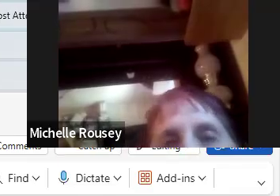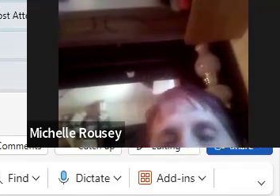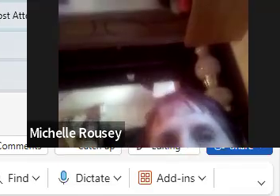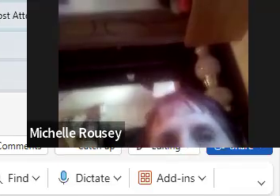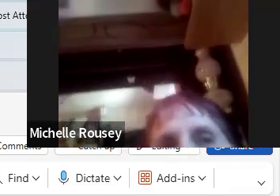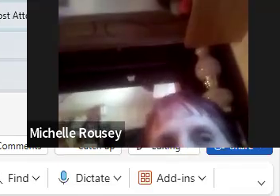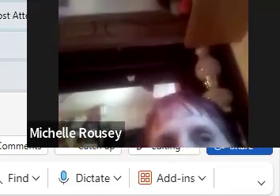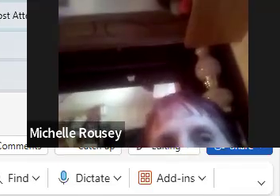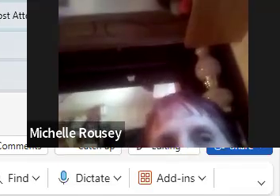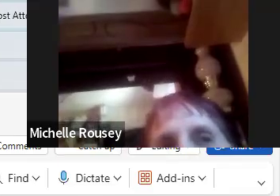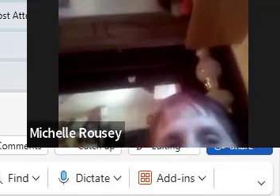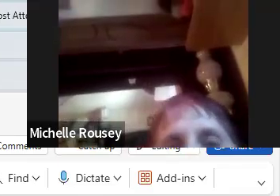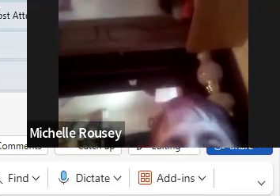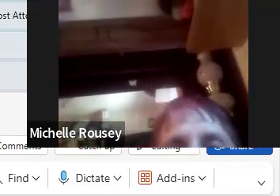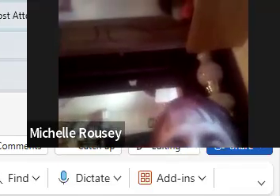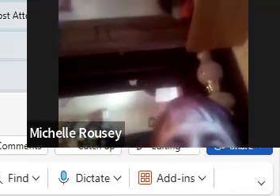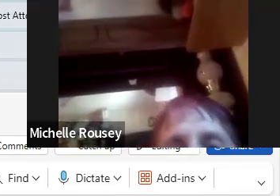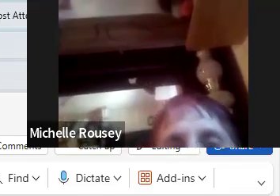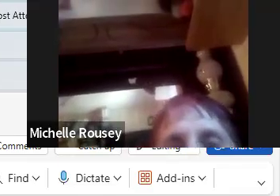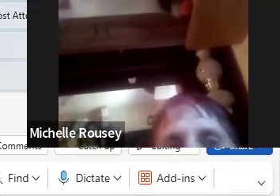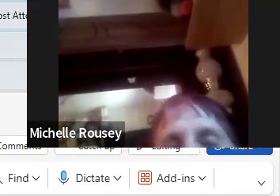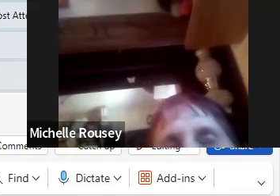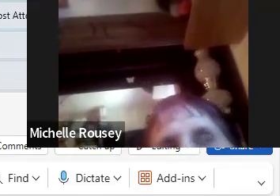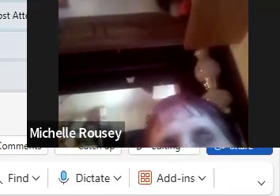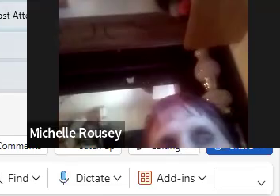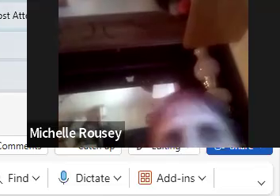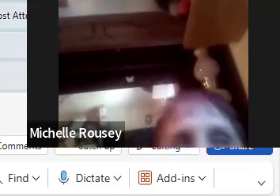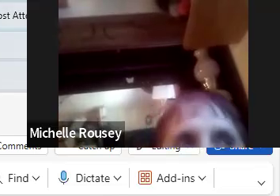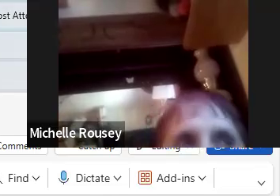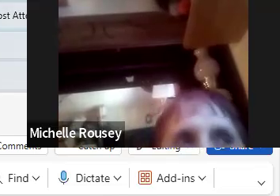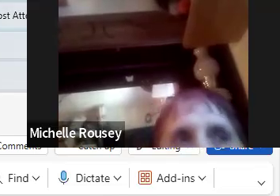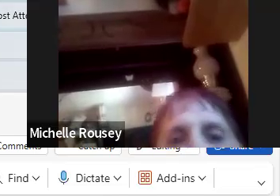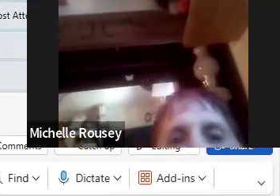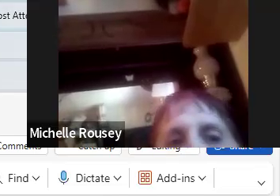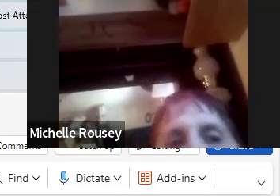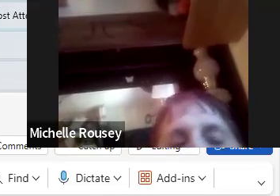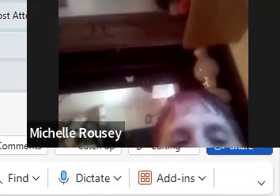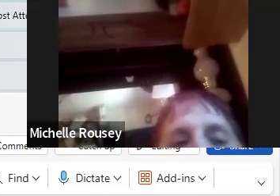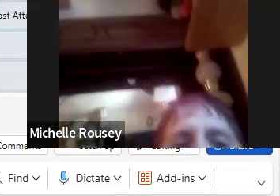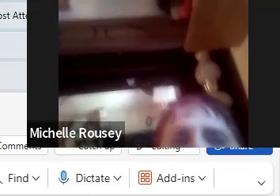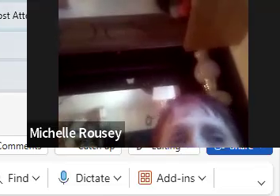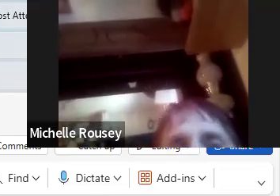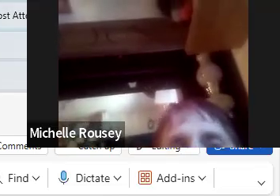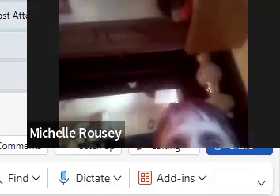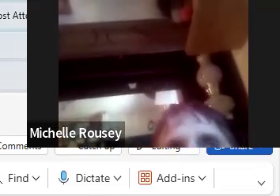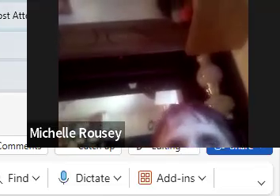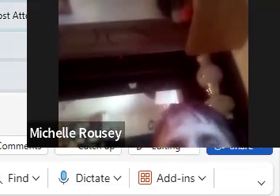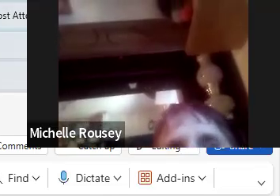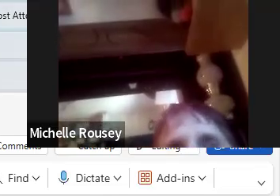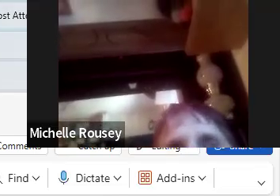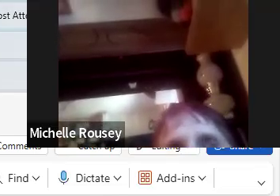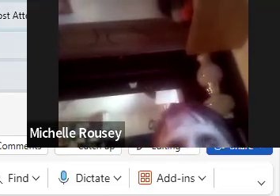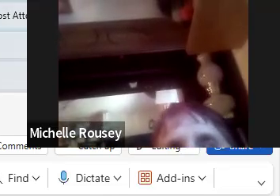are coming to our cities and different aspects of paratransit and other things. So I